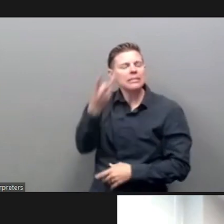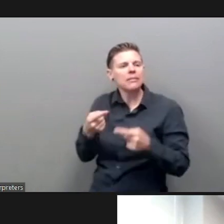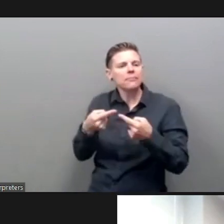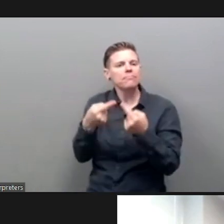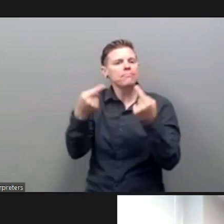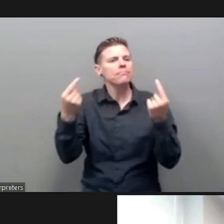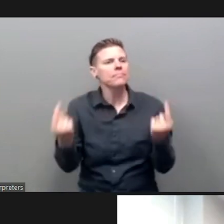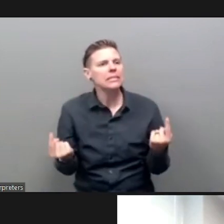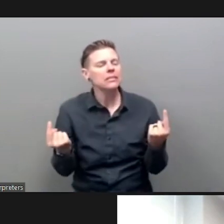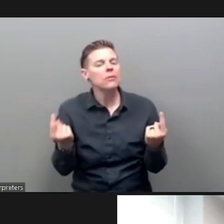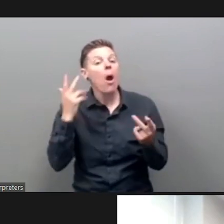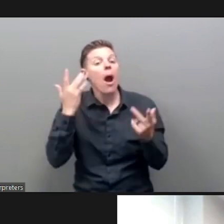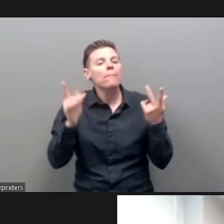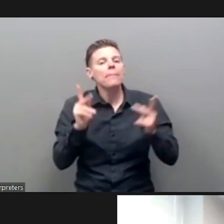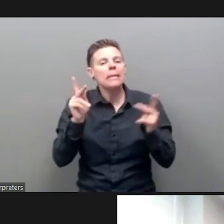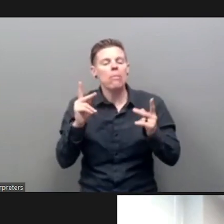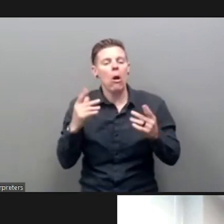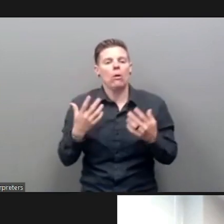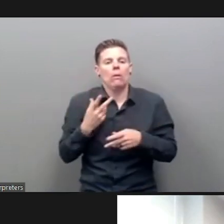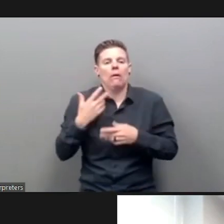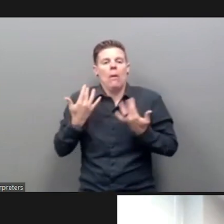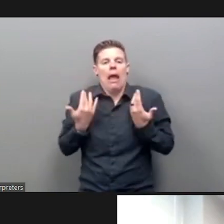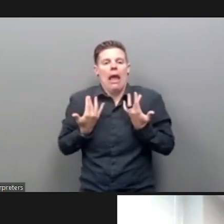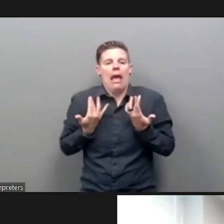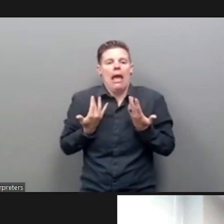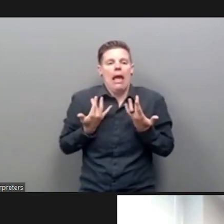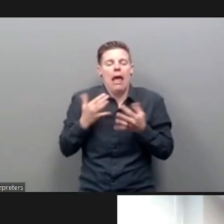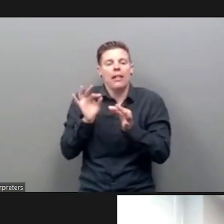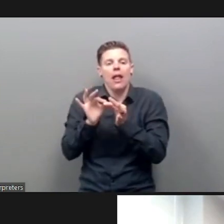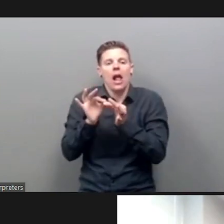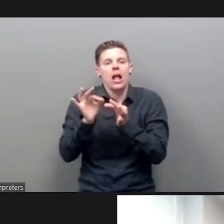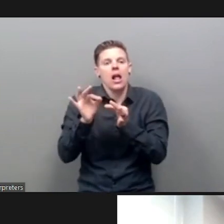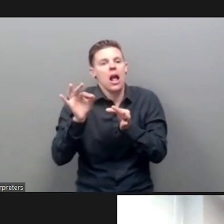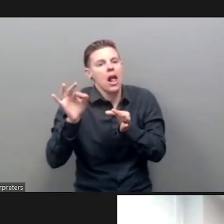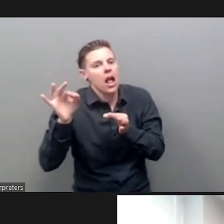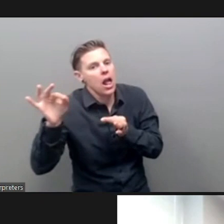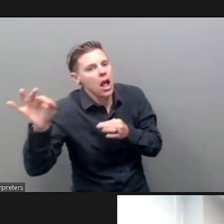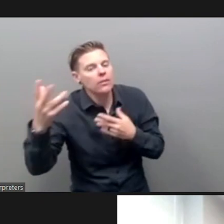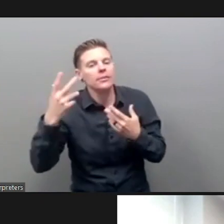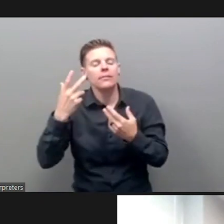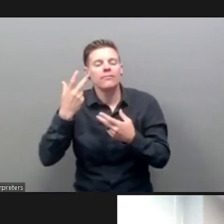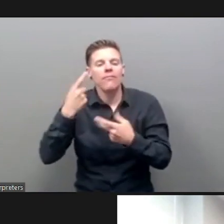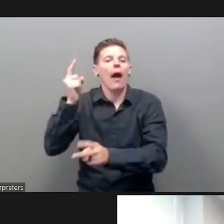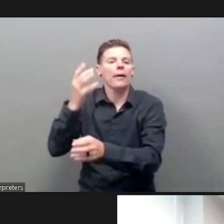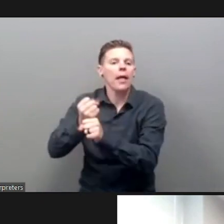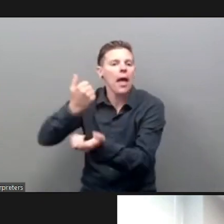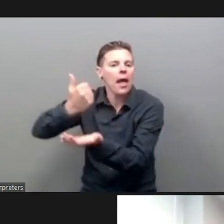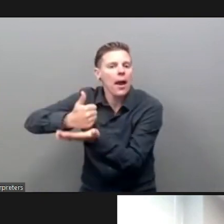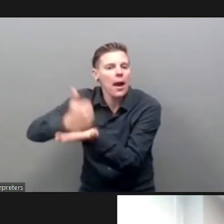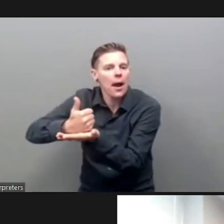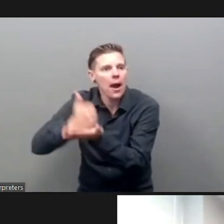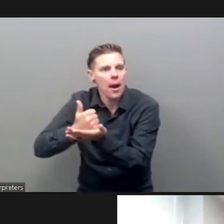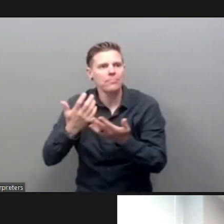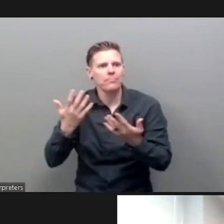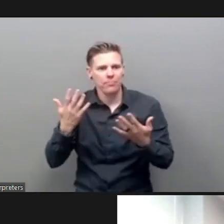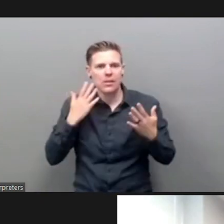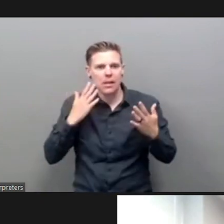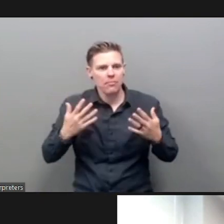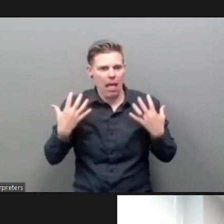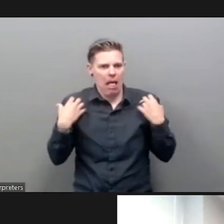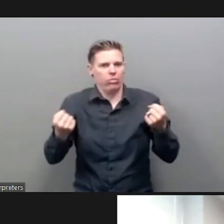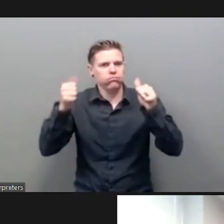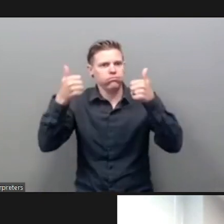the math we do in our delivery systems for how acutely ill people are. But, when you've got